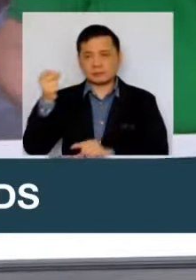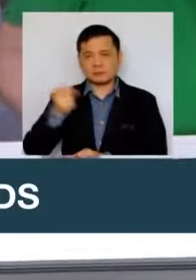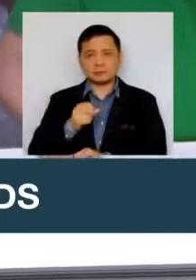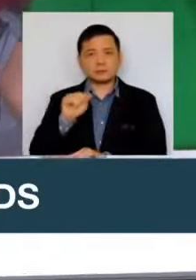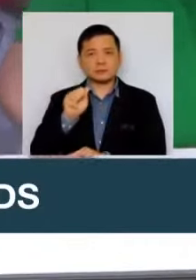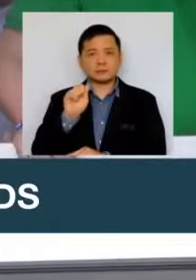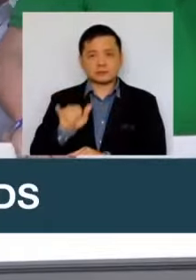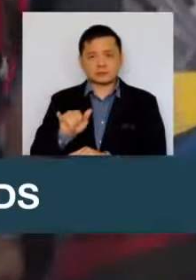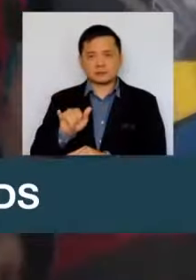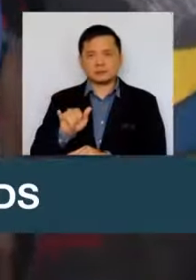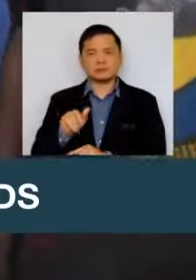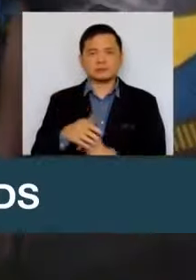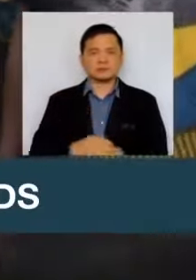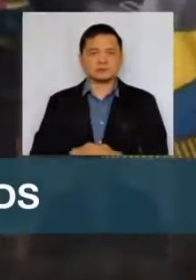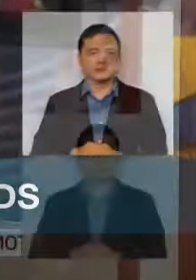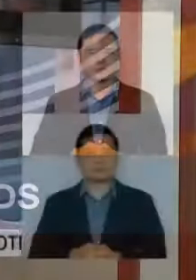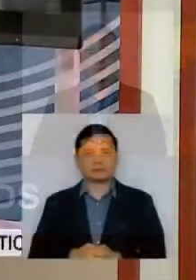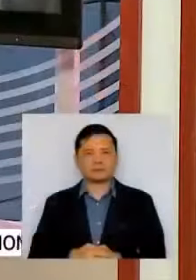Kantar, Philippines.